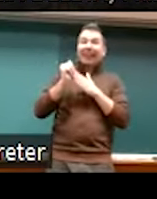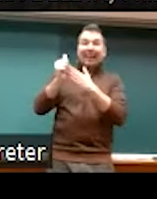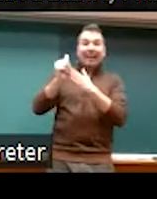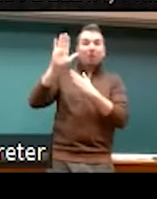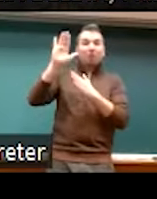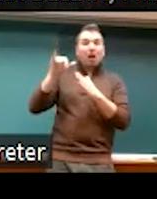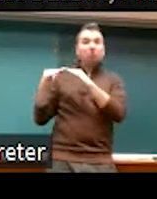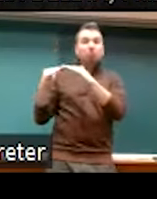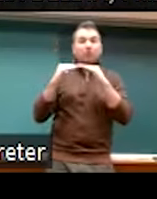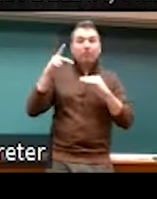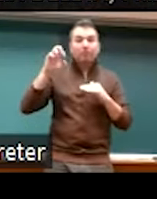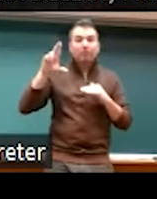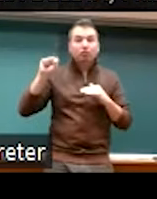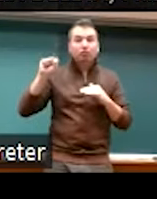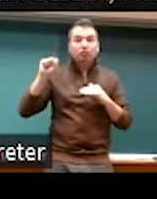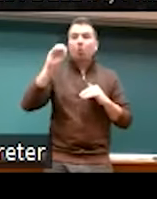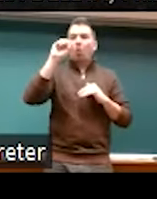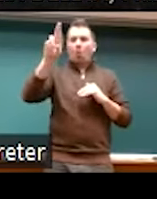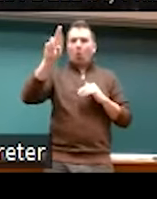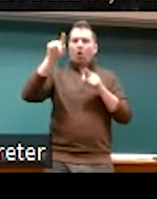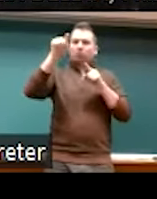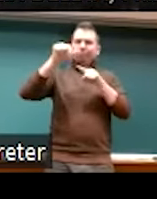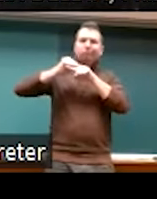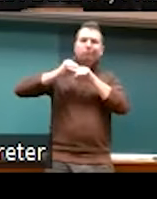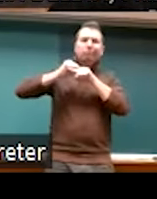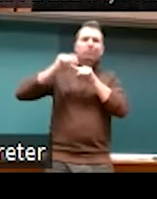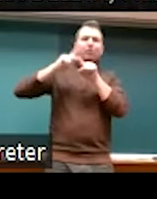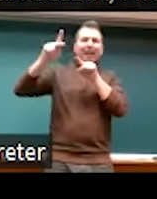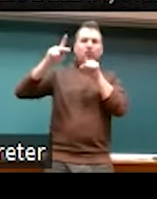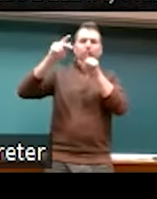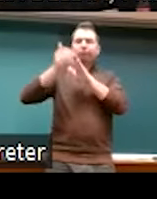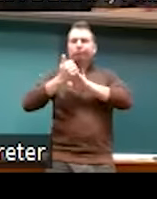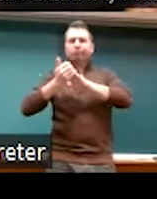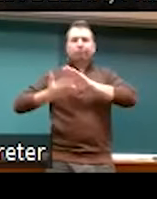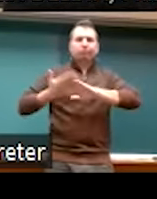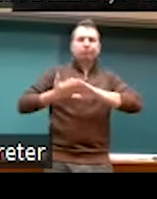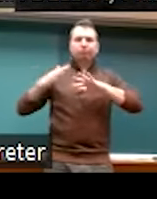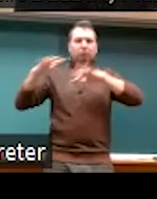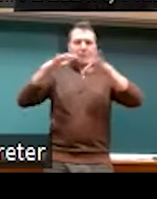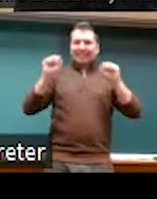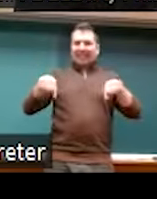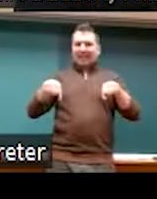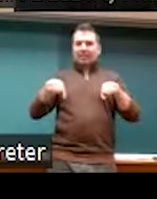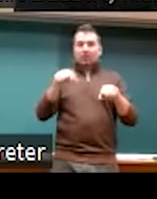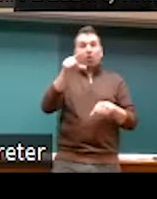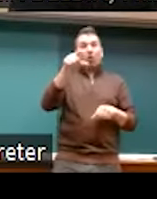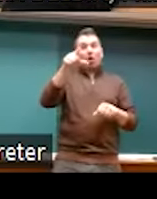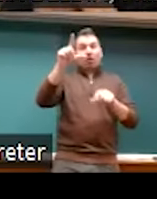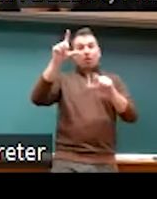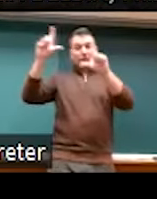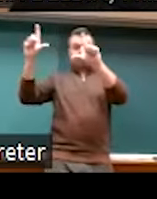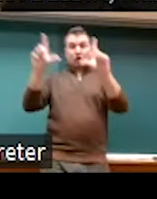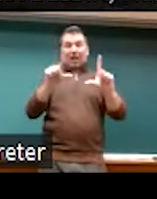group mental wellness program. So basically the idea, as opposed to treating an illness, just